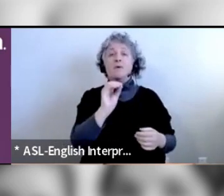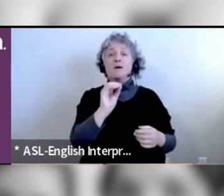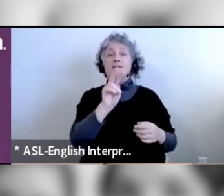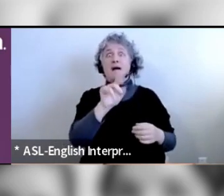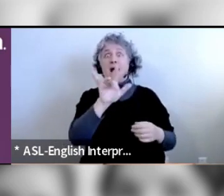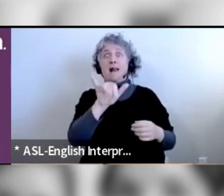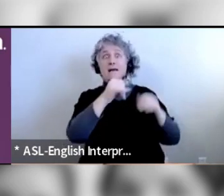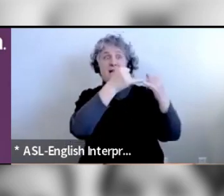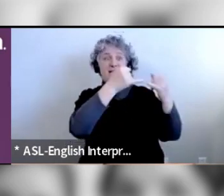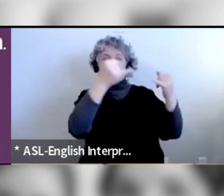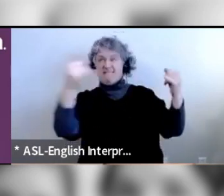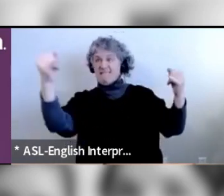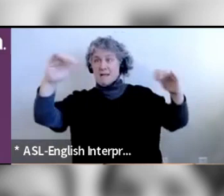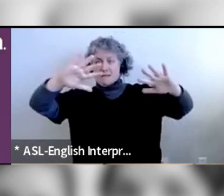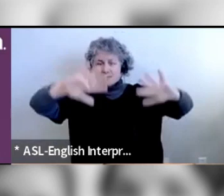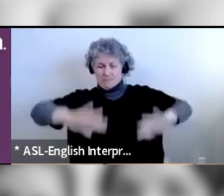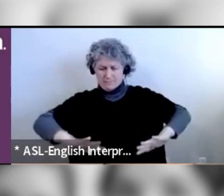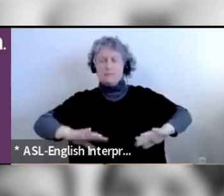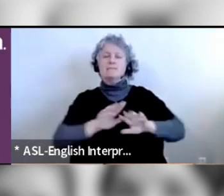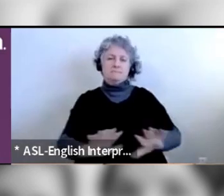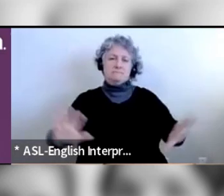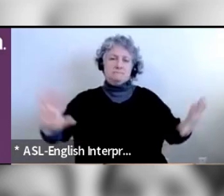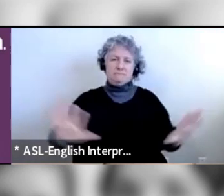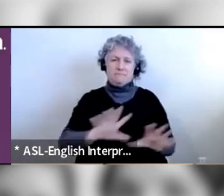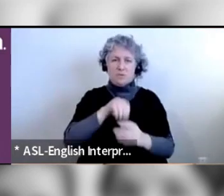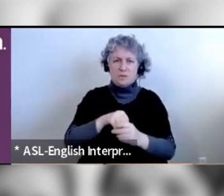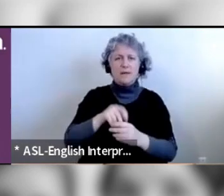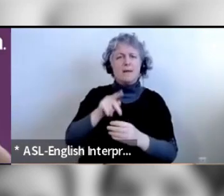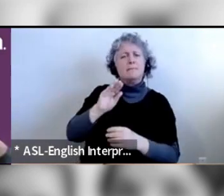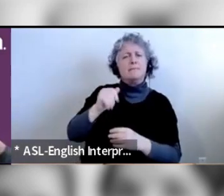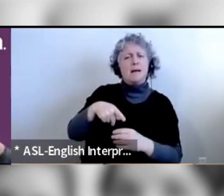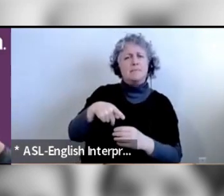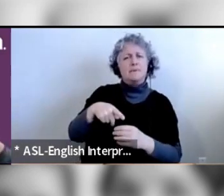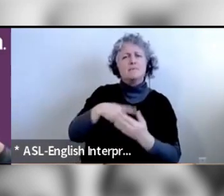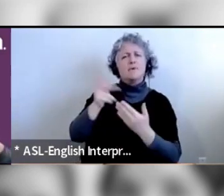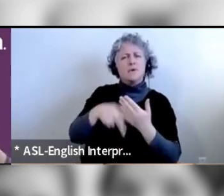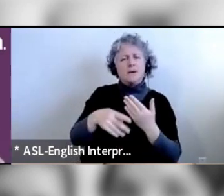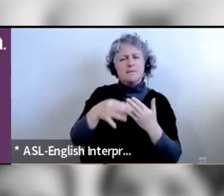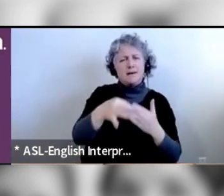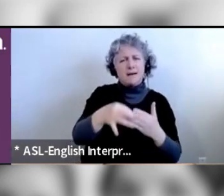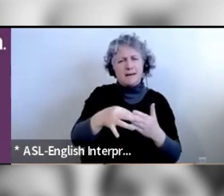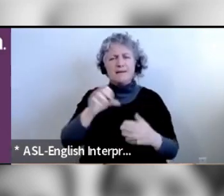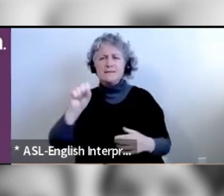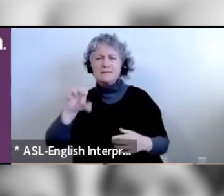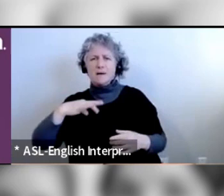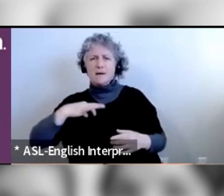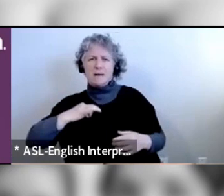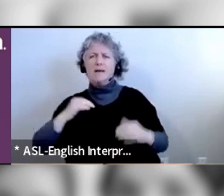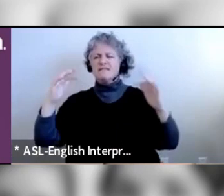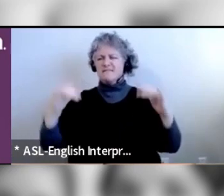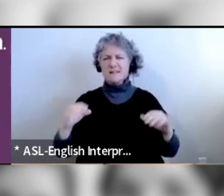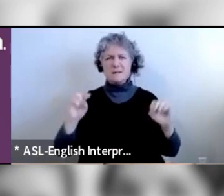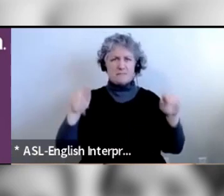on our maps, that's what's included. So on the program guide, there are direct maps and also on SM Apply. Toronto is supported. If you haven't worked with